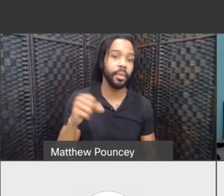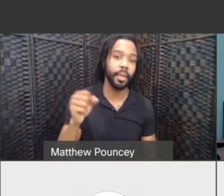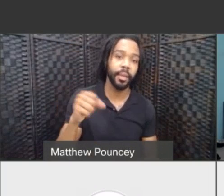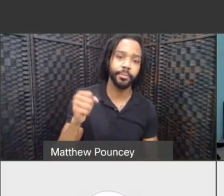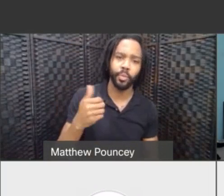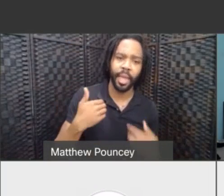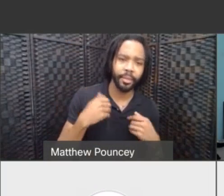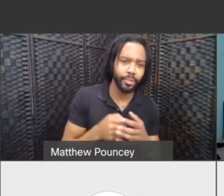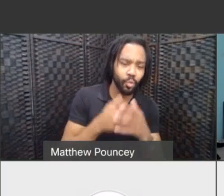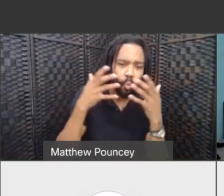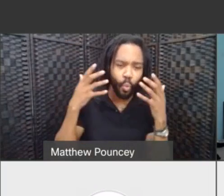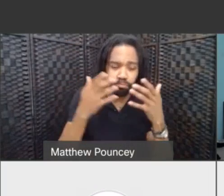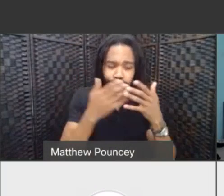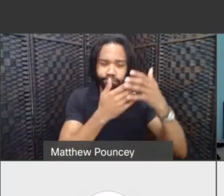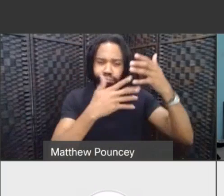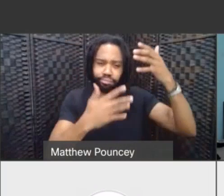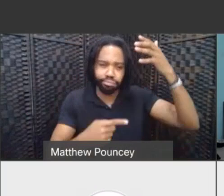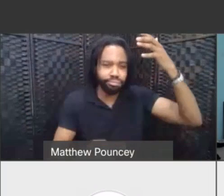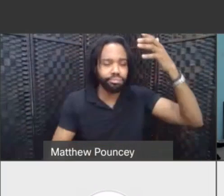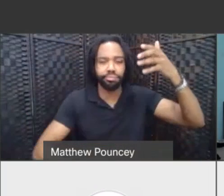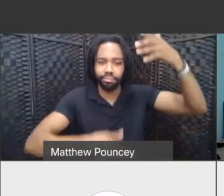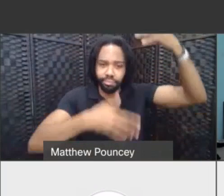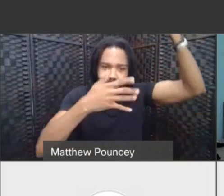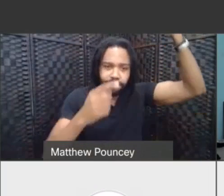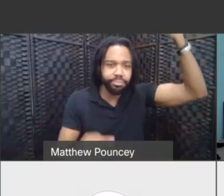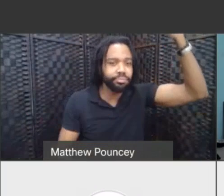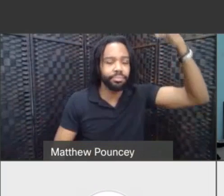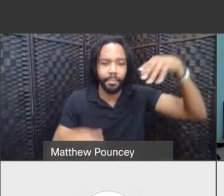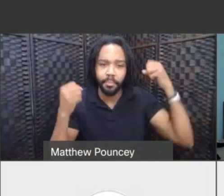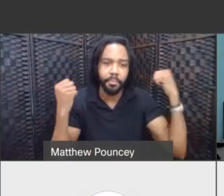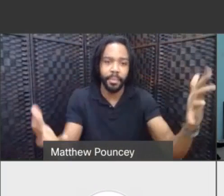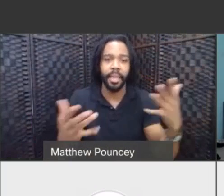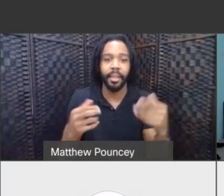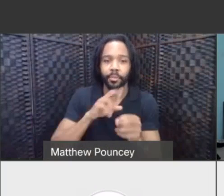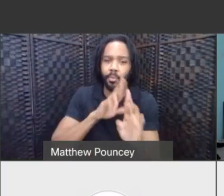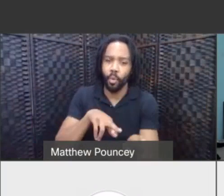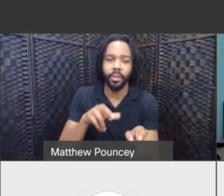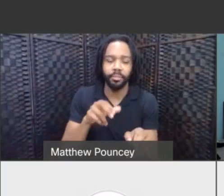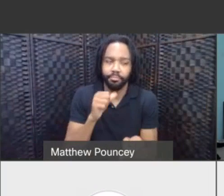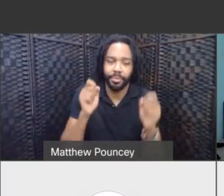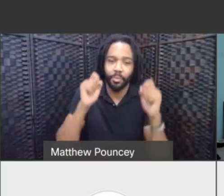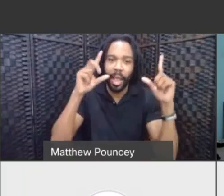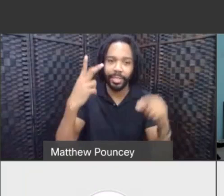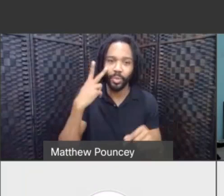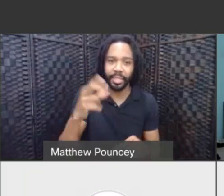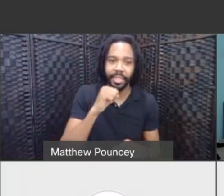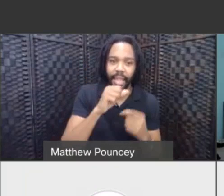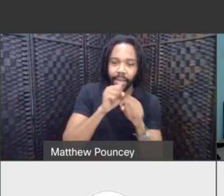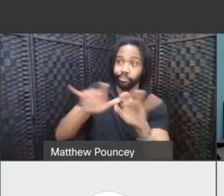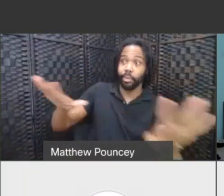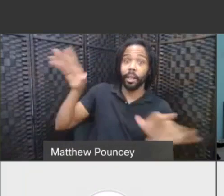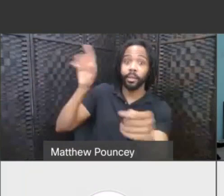so many reports that it's not surprising that some of those might not go out to everyone, but it is essential that,